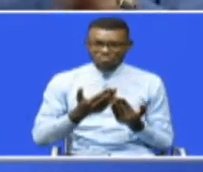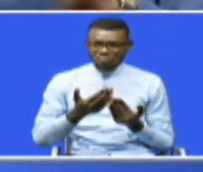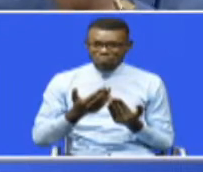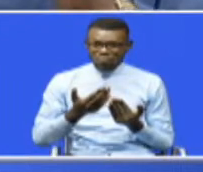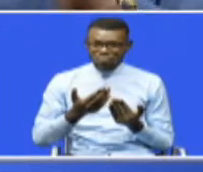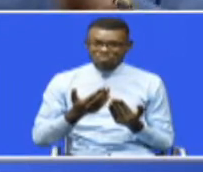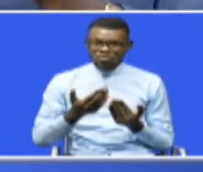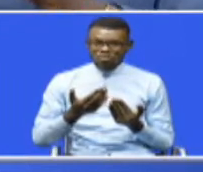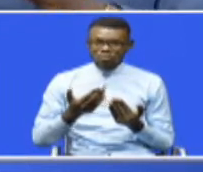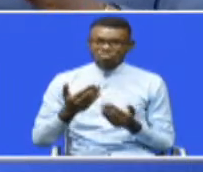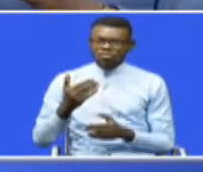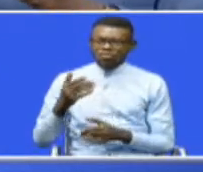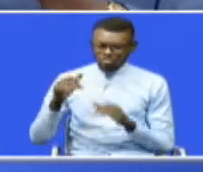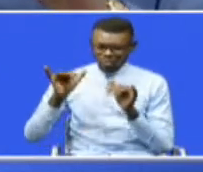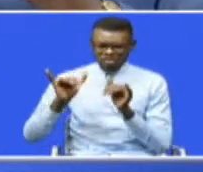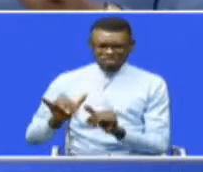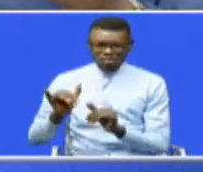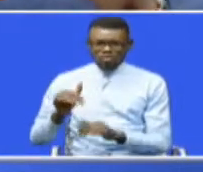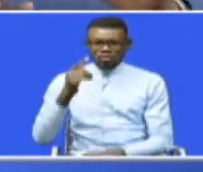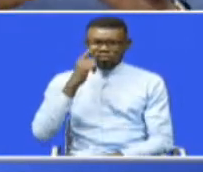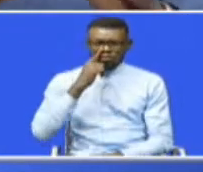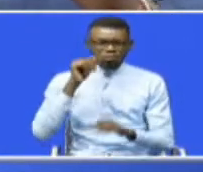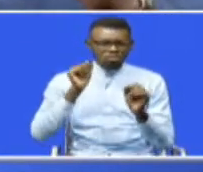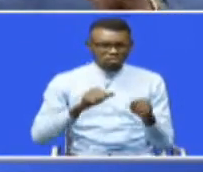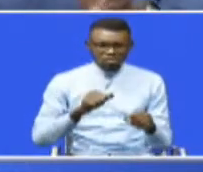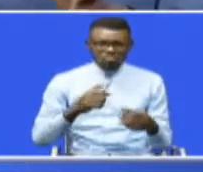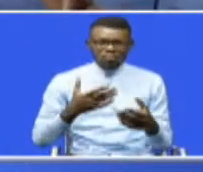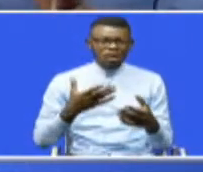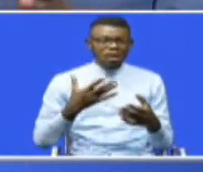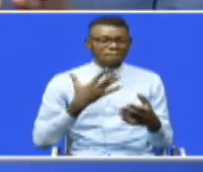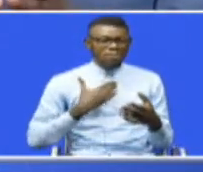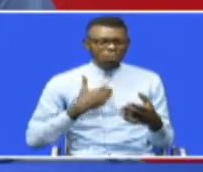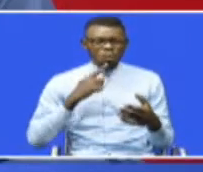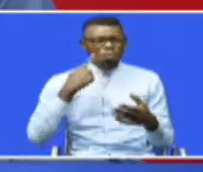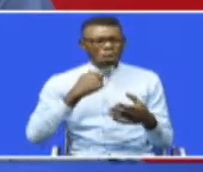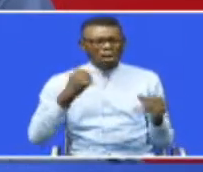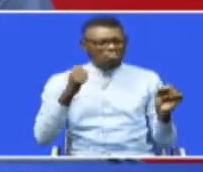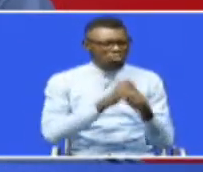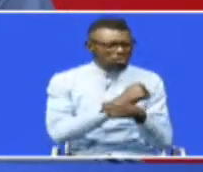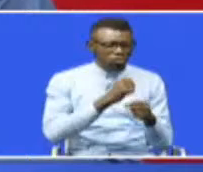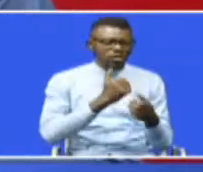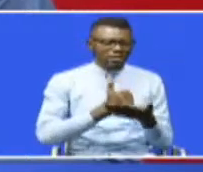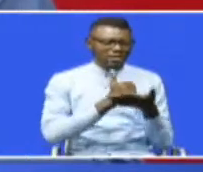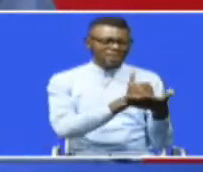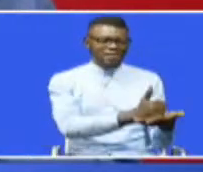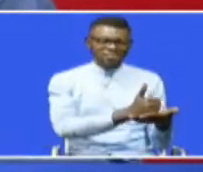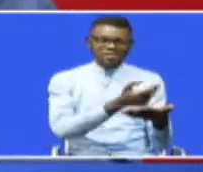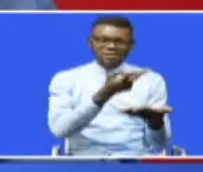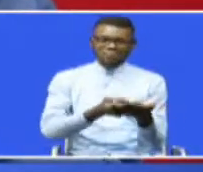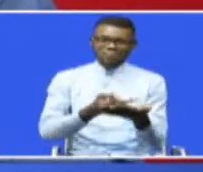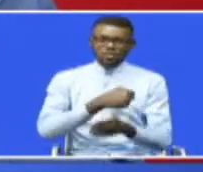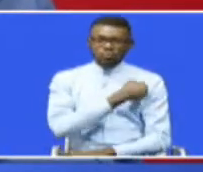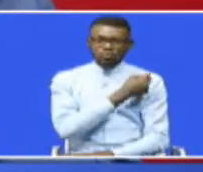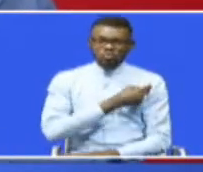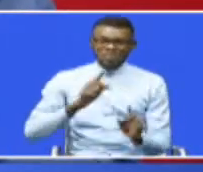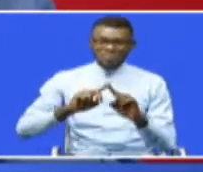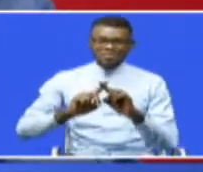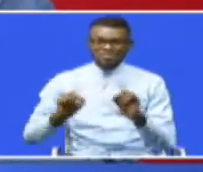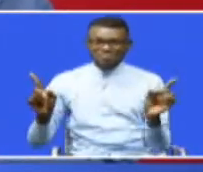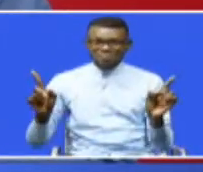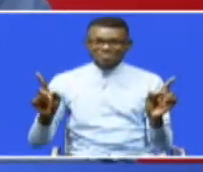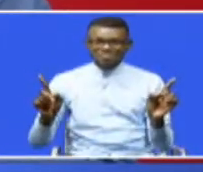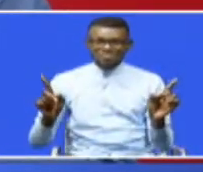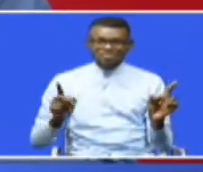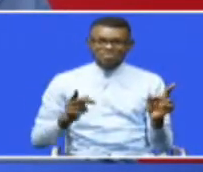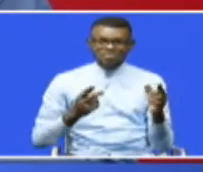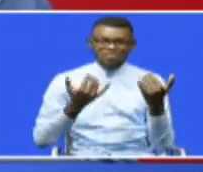The operative term being wherever possible. Mm-hmm. We can isolate those who cannot be able to do it, but largely people are getting better and